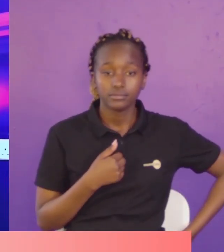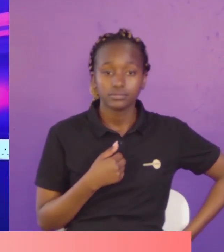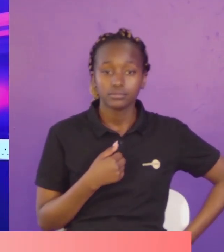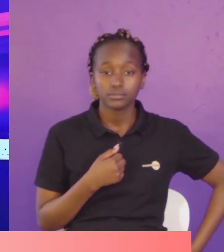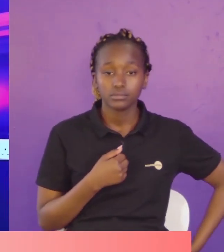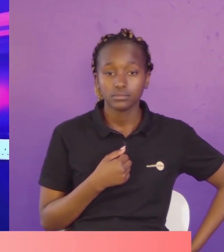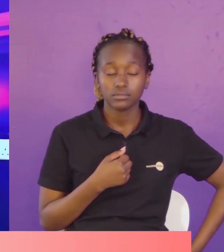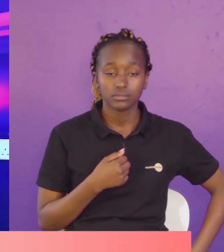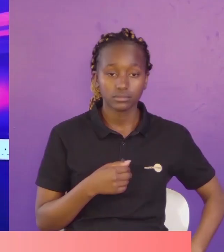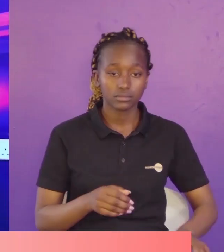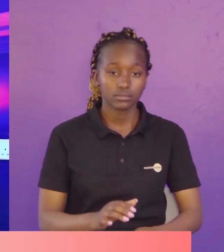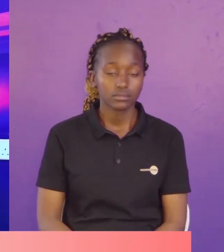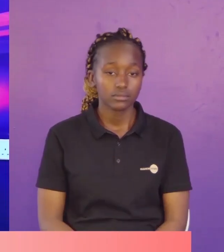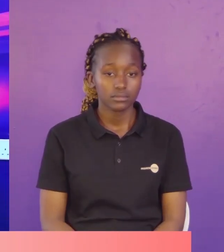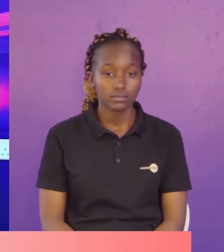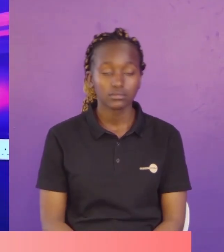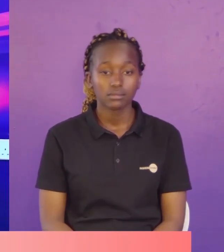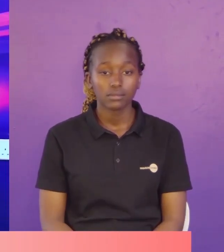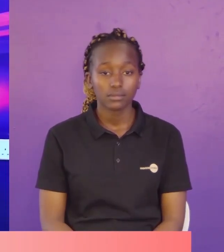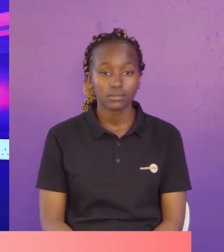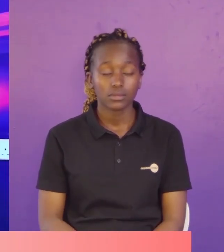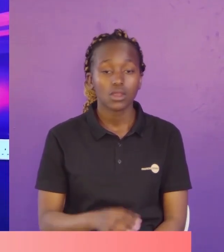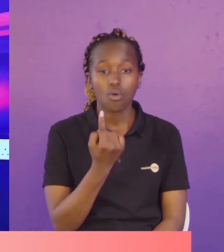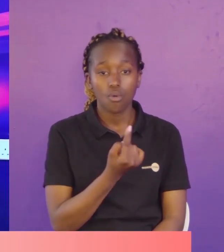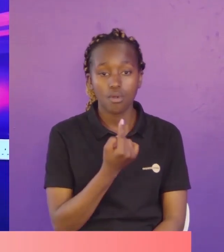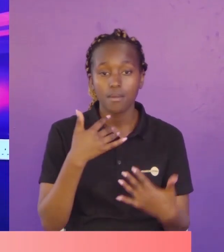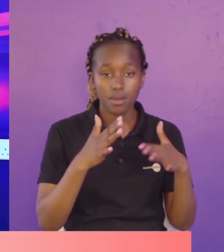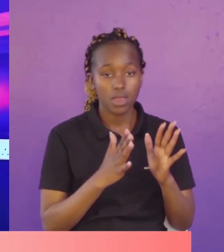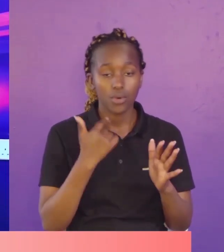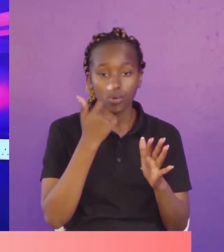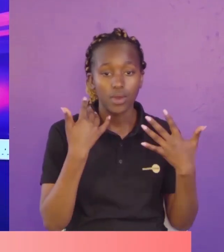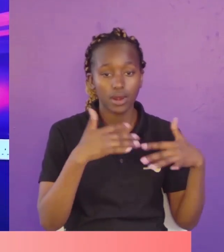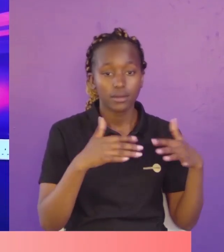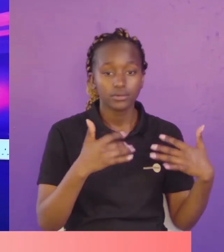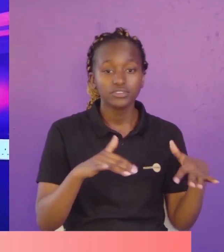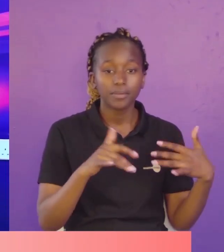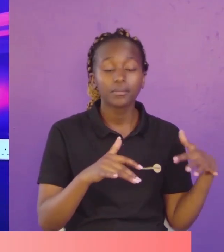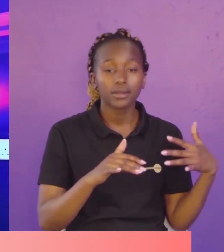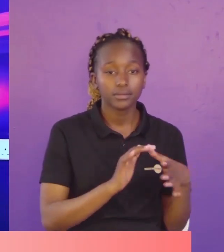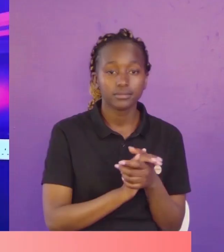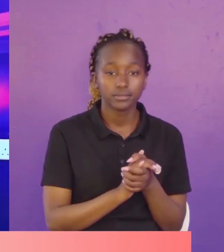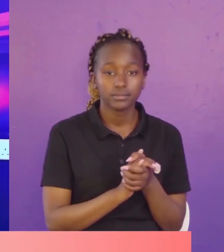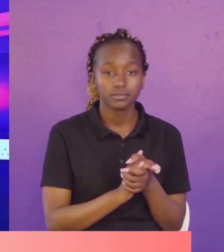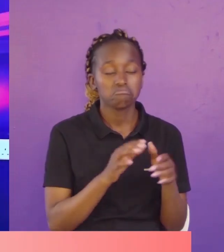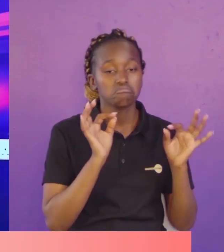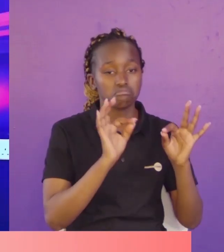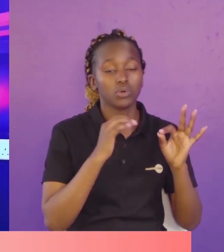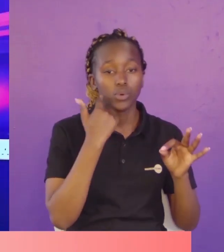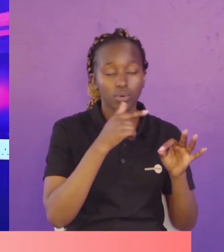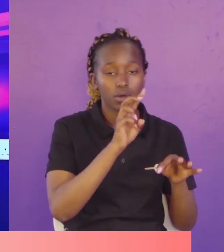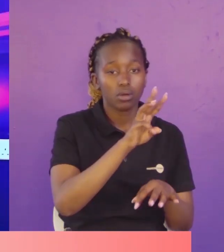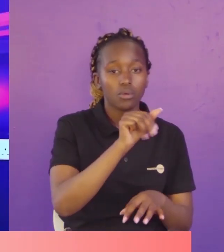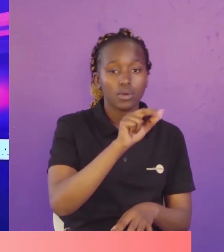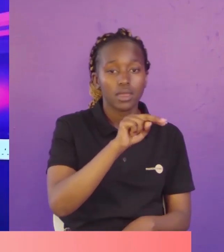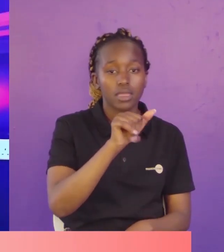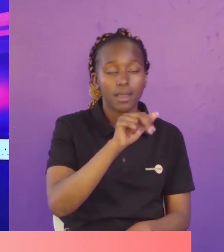own league, the only players that are playing elite football is only Wanyama. And you